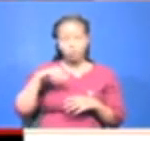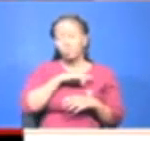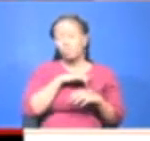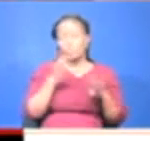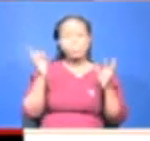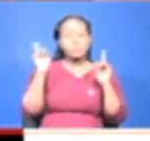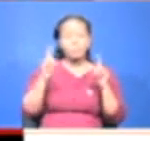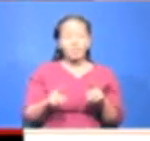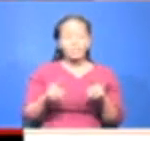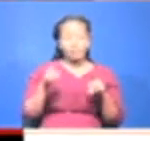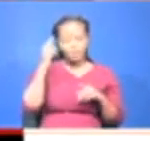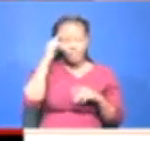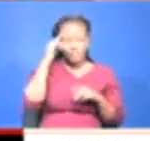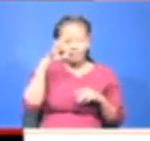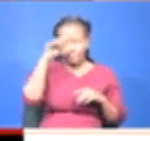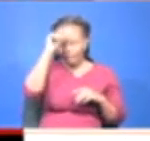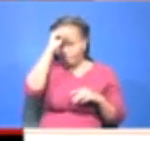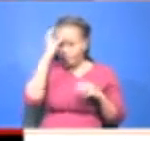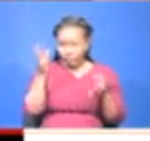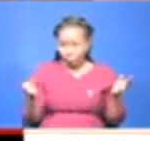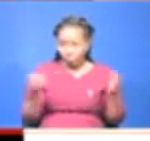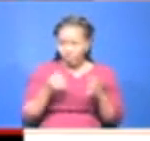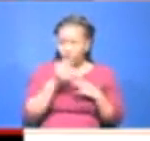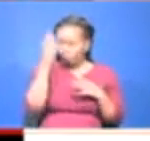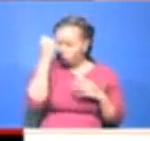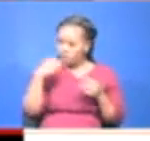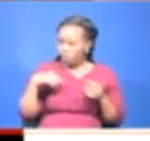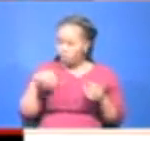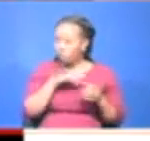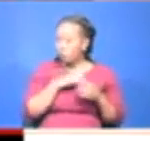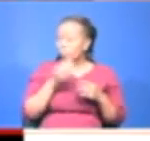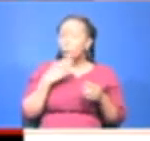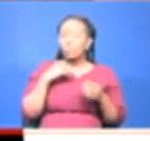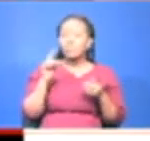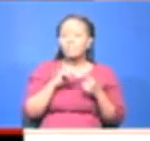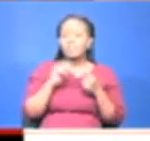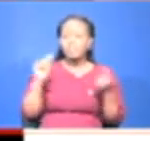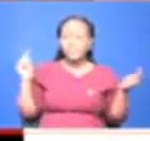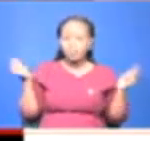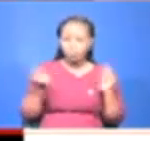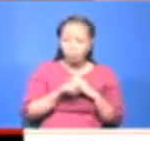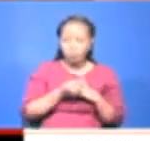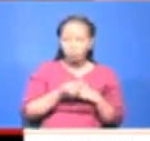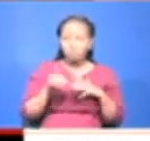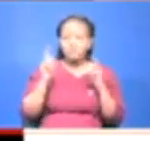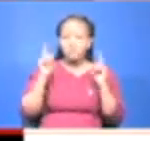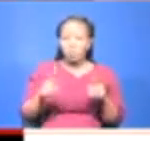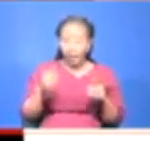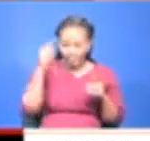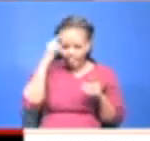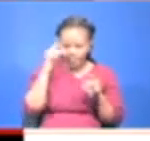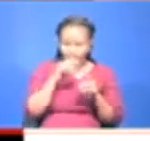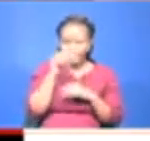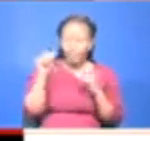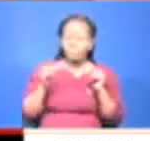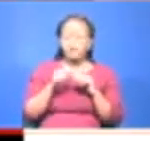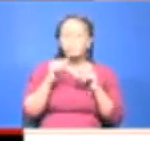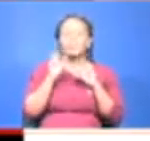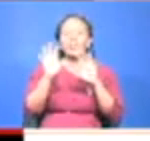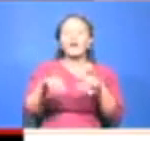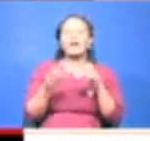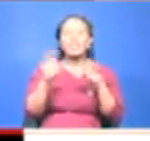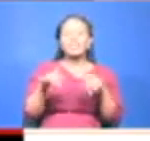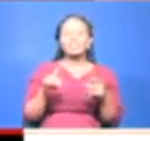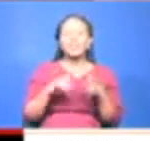because we need transformation at that level. So we've got to think about agriculture, young people,